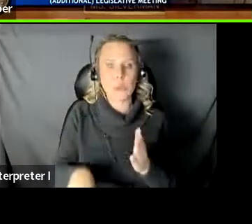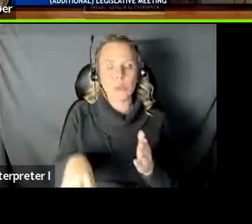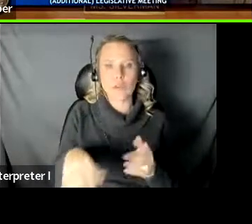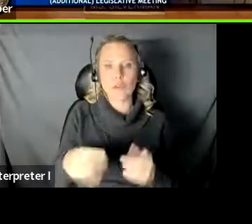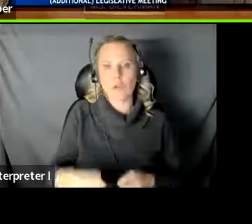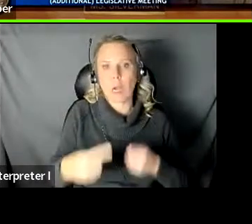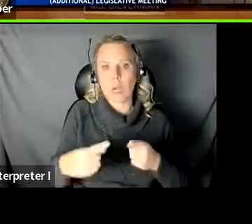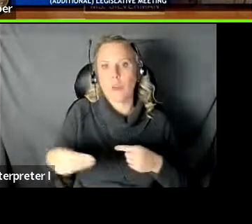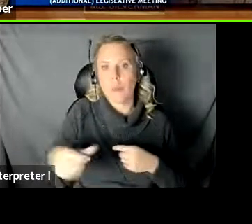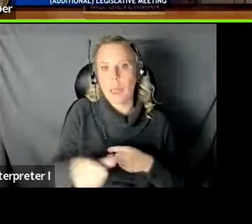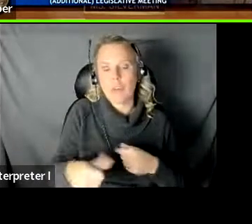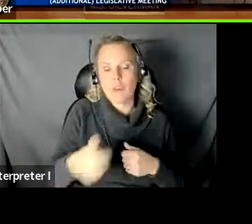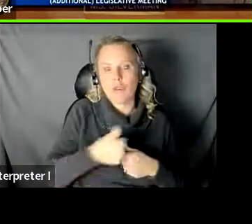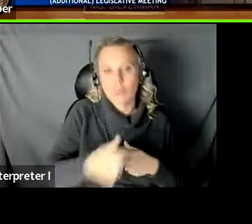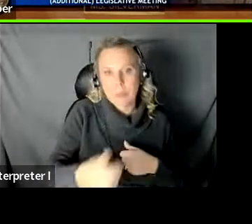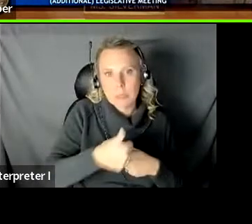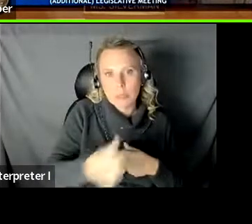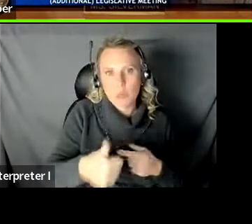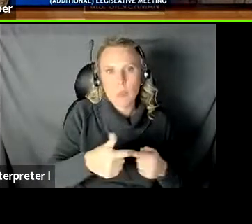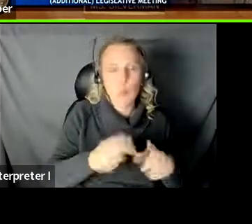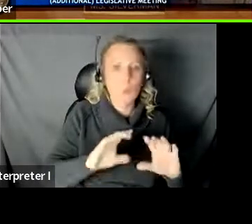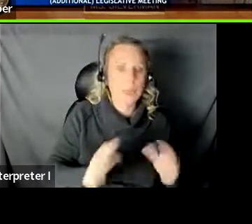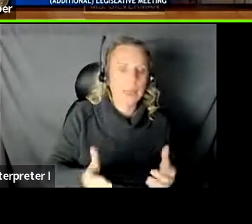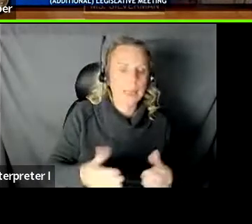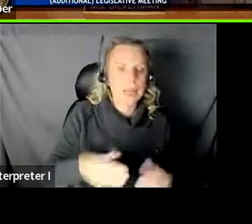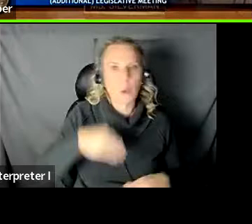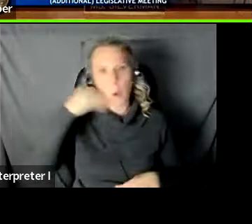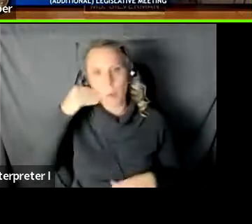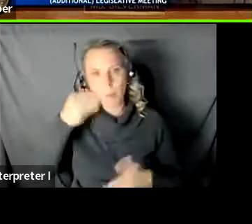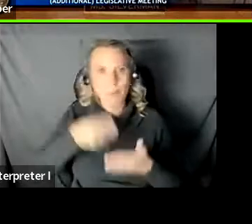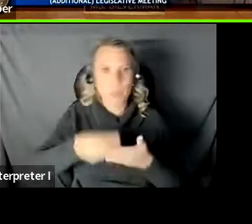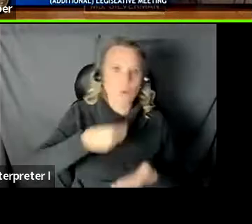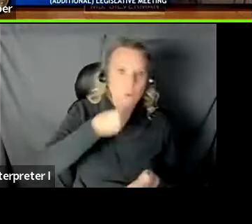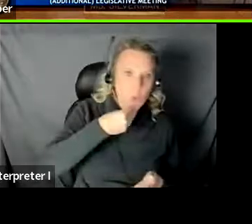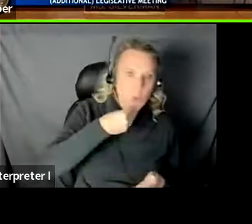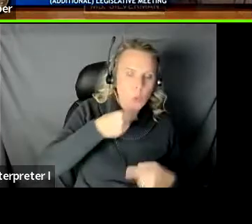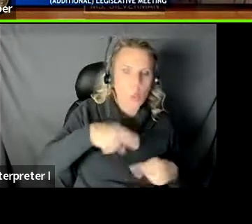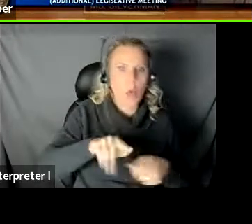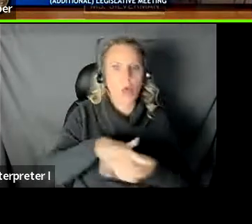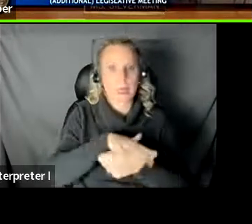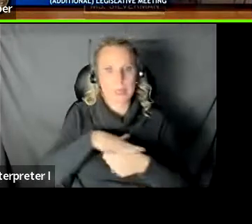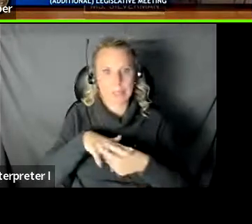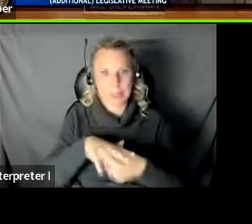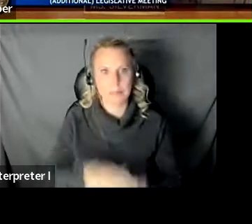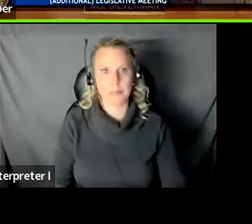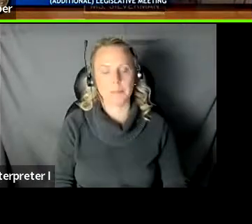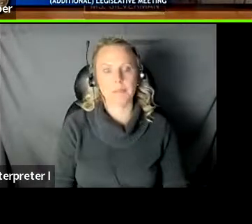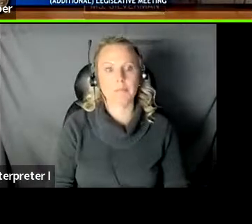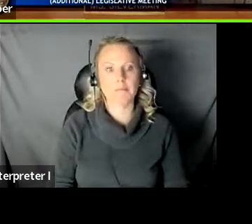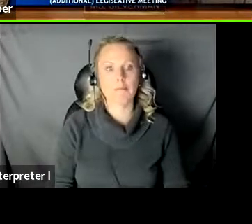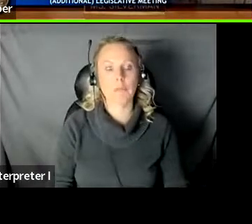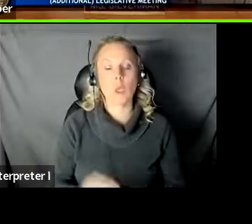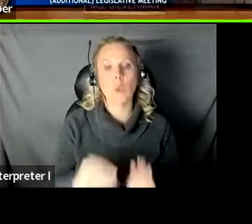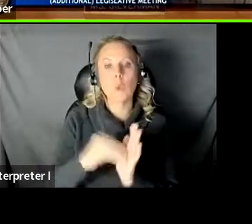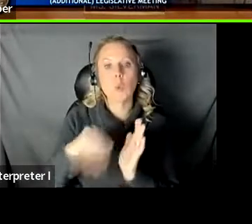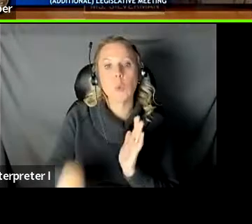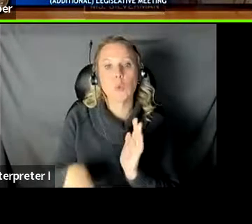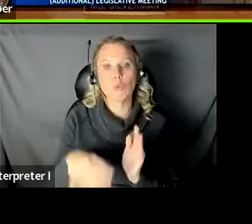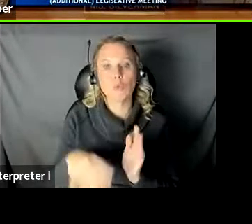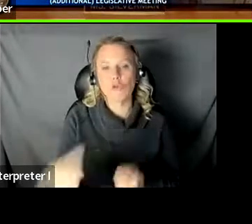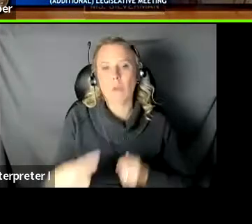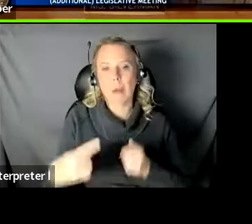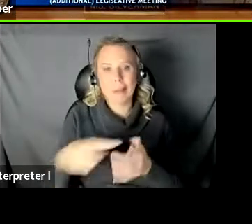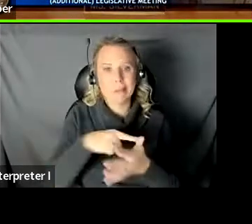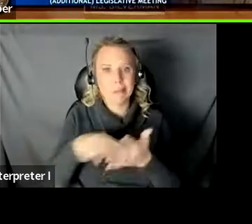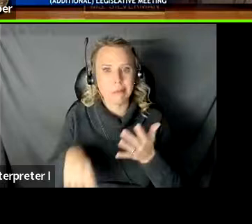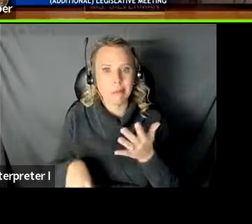for transportation to and from their classes and purchasing food while on campus. Students struggling with these things,